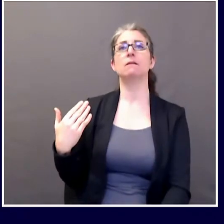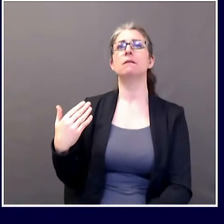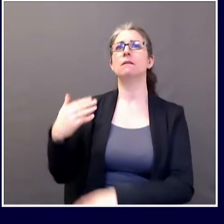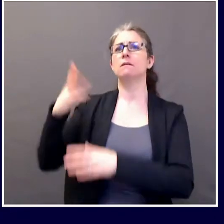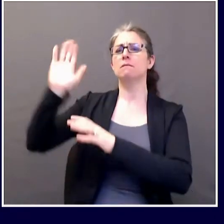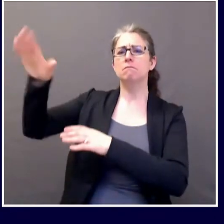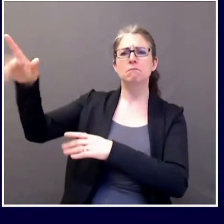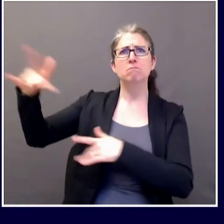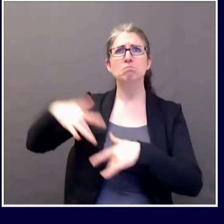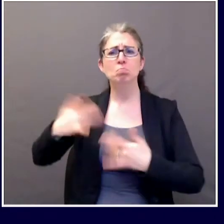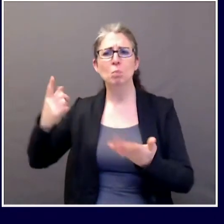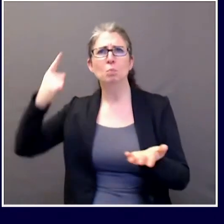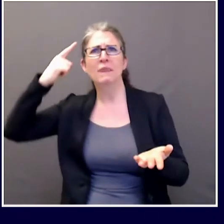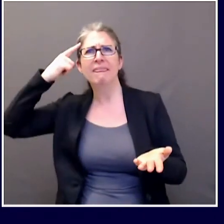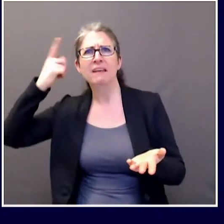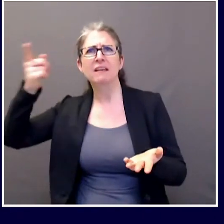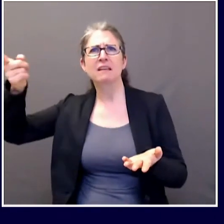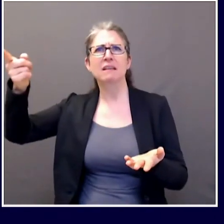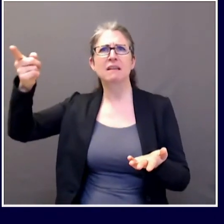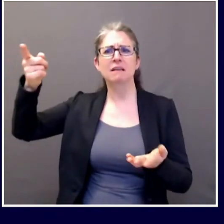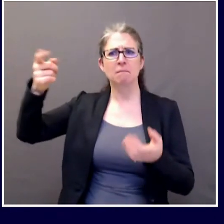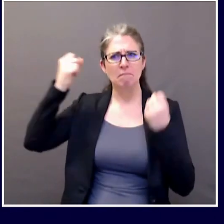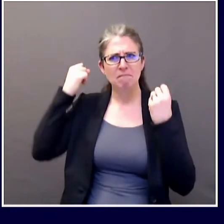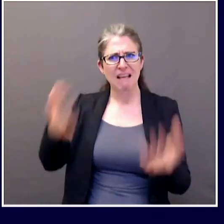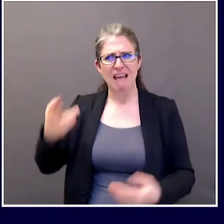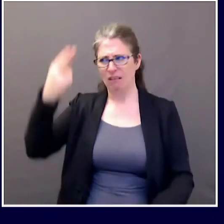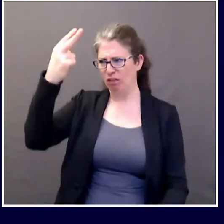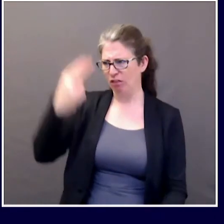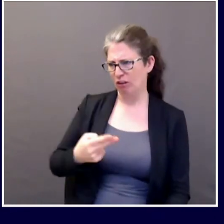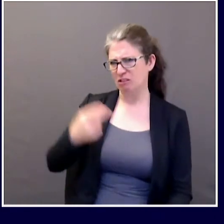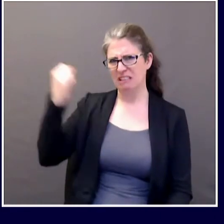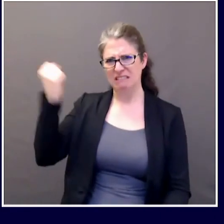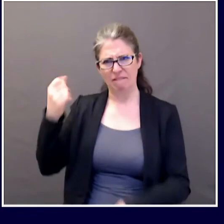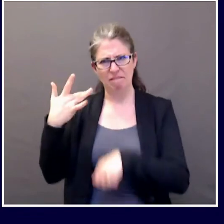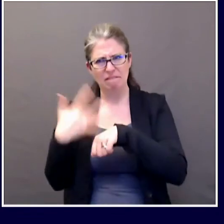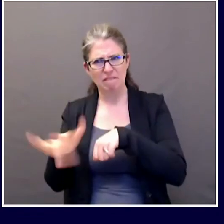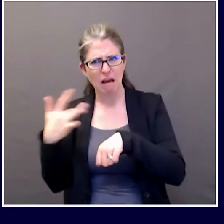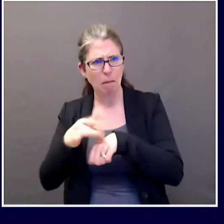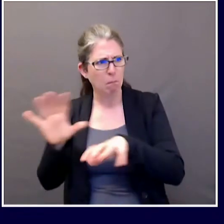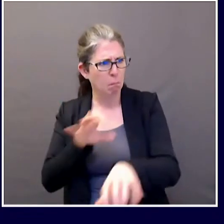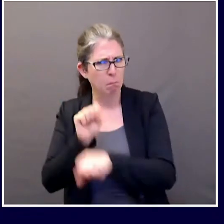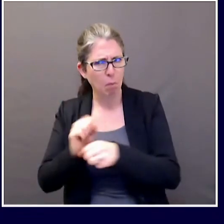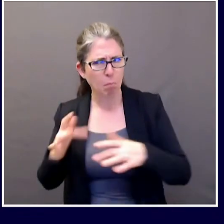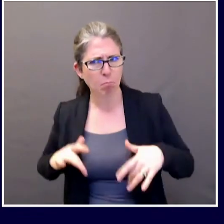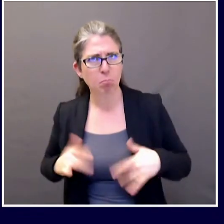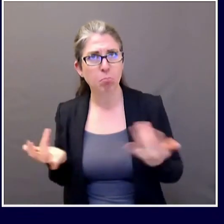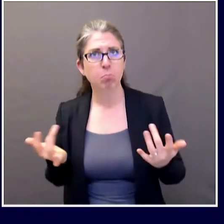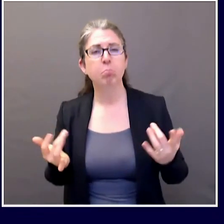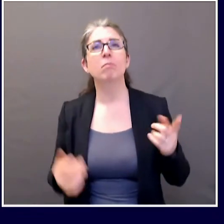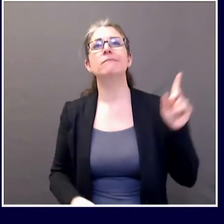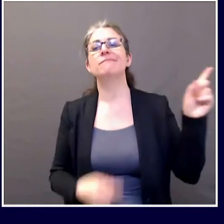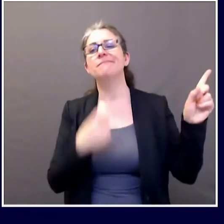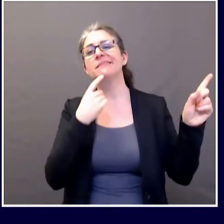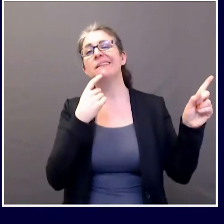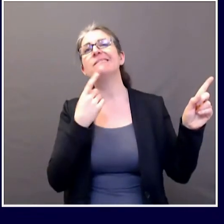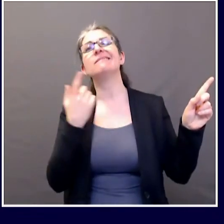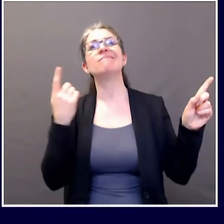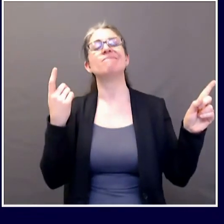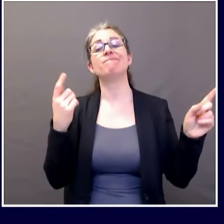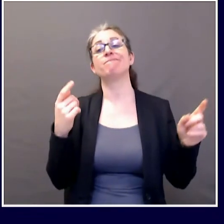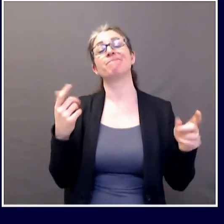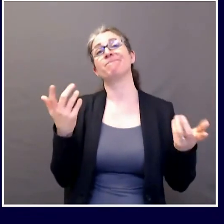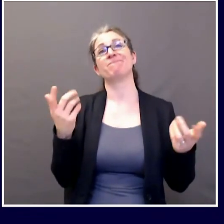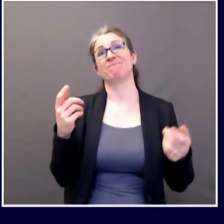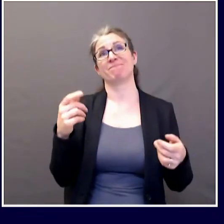it's their continued efforts to expand and increase capacity. I think they have also vaccinated a lot of folks. And I think